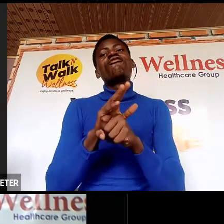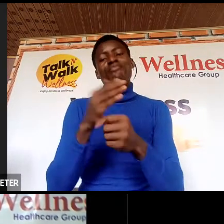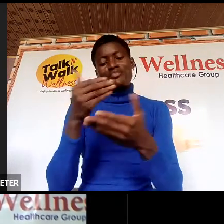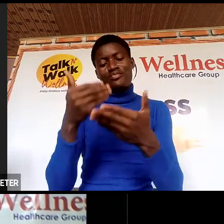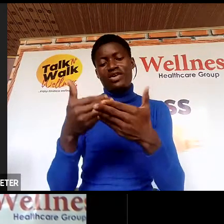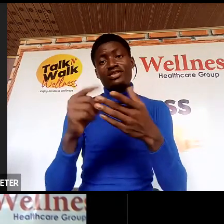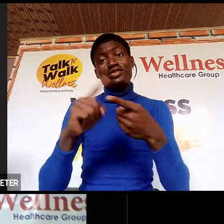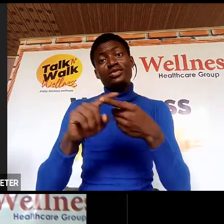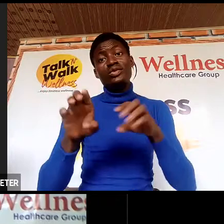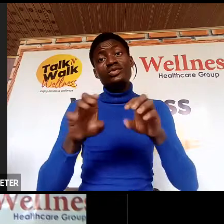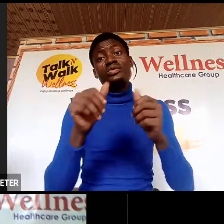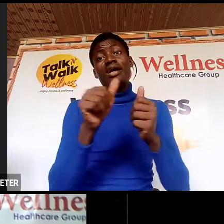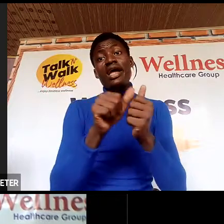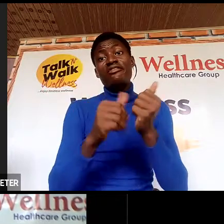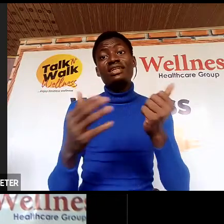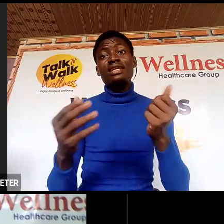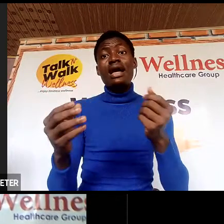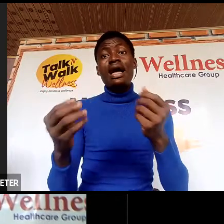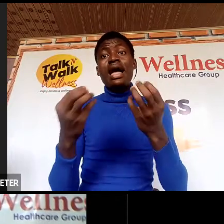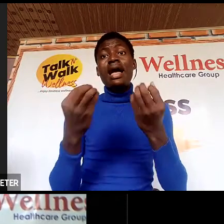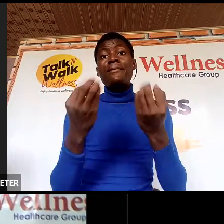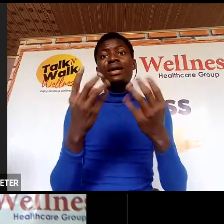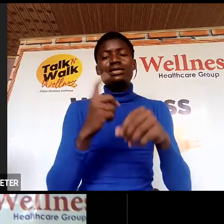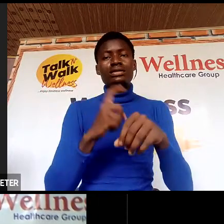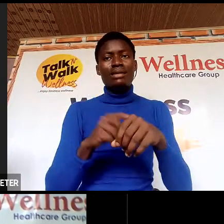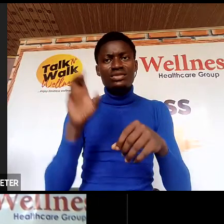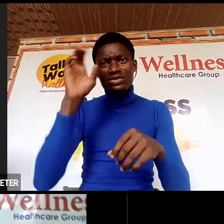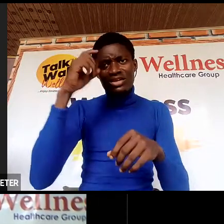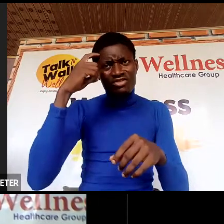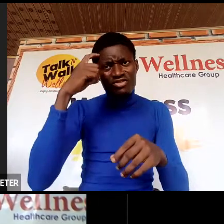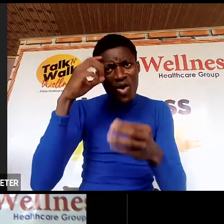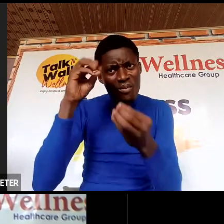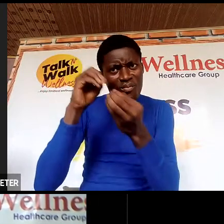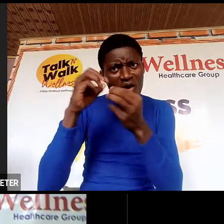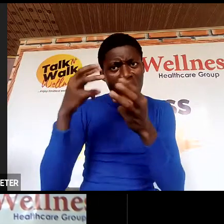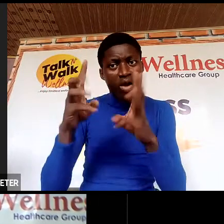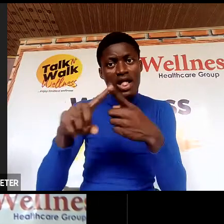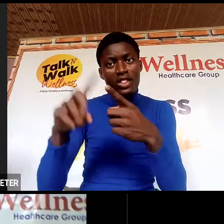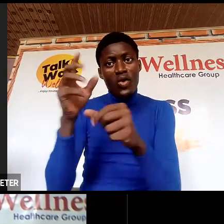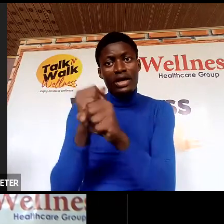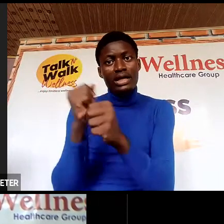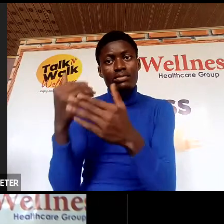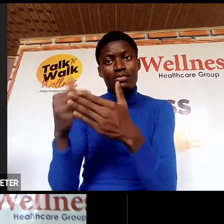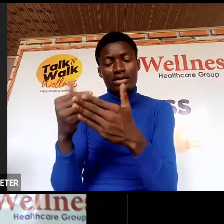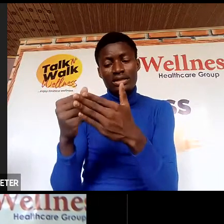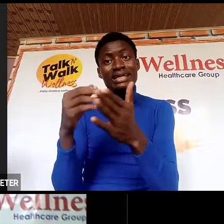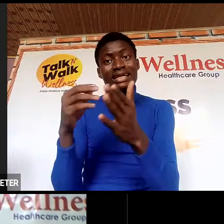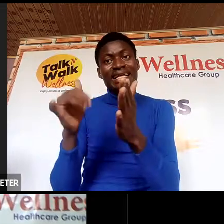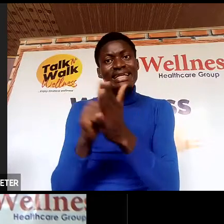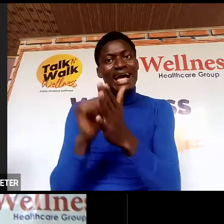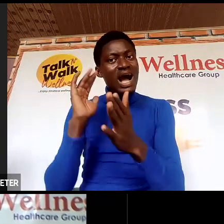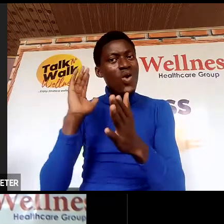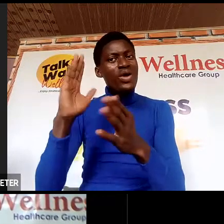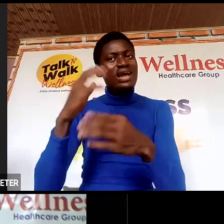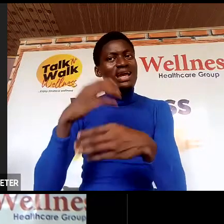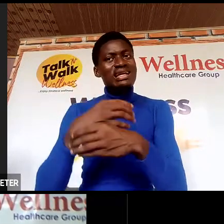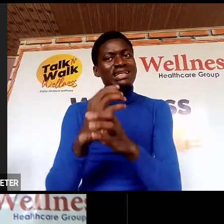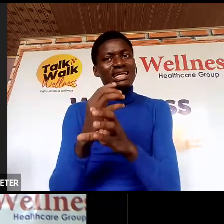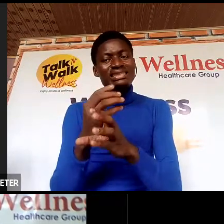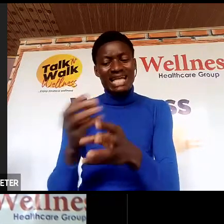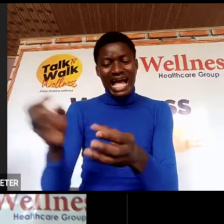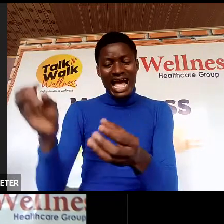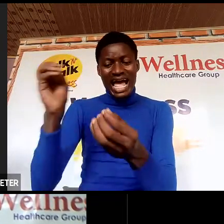just create for you that additional resources that may just help you to be able to reach that vision that you have for